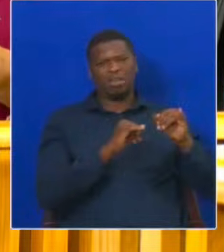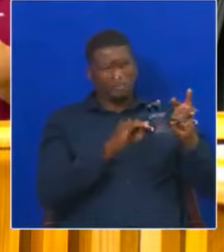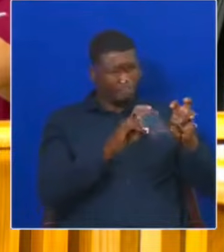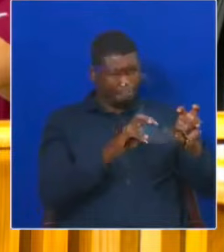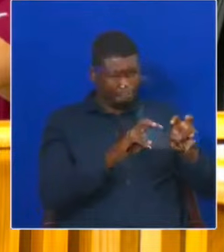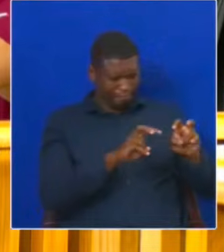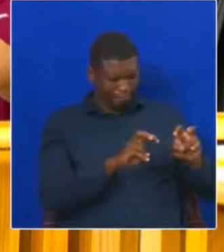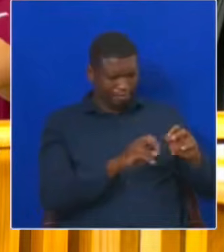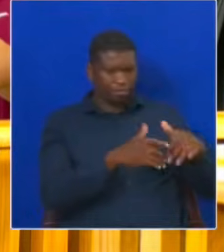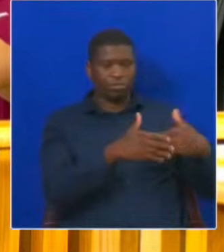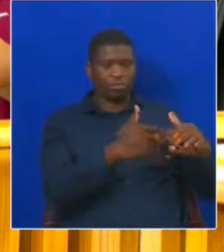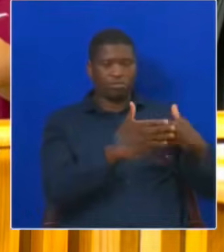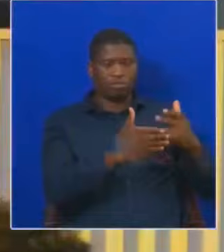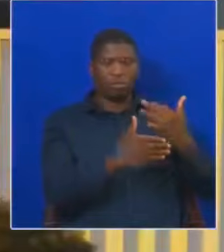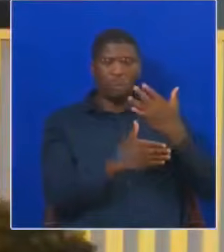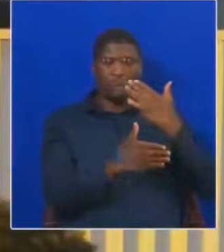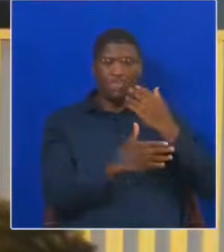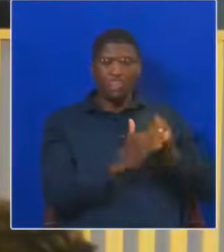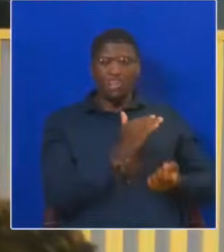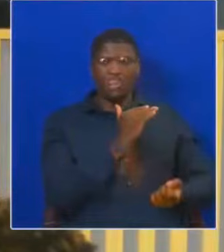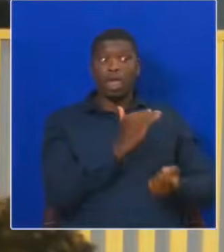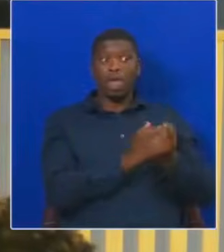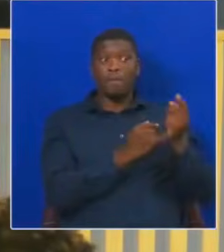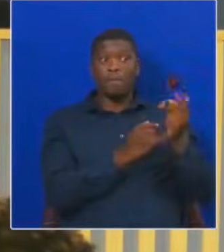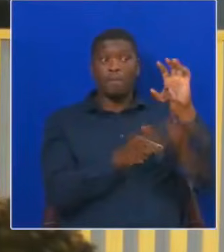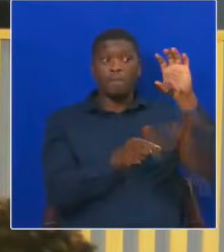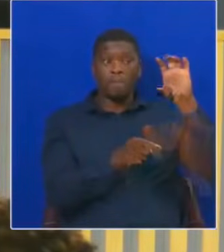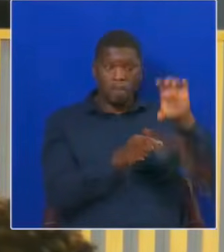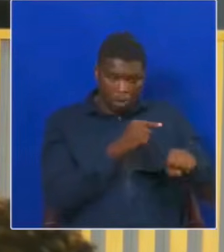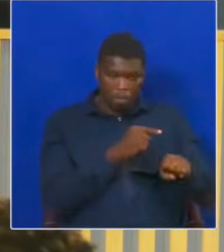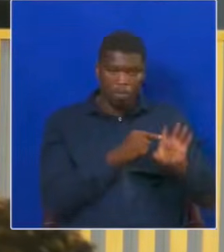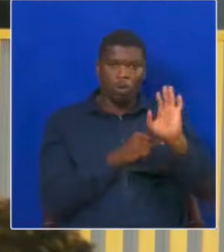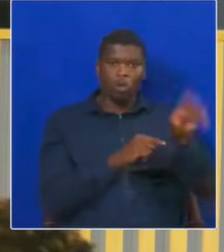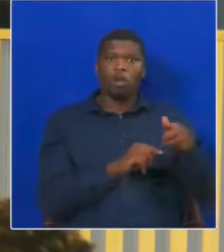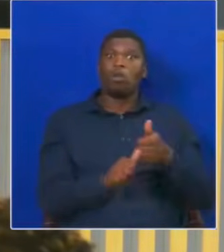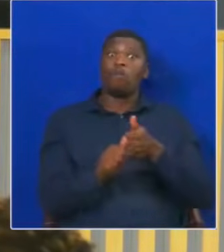proper steps will be taken. Thank you, Commissioners.